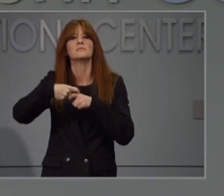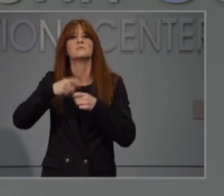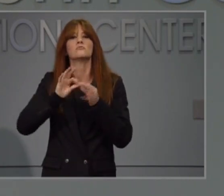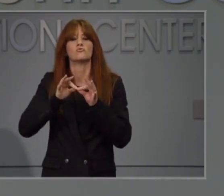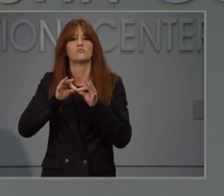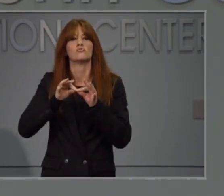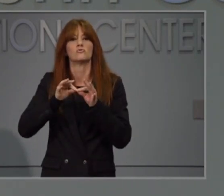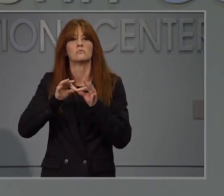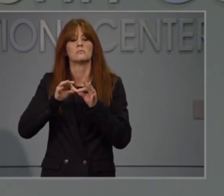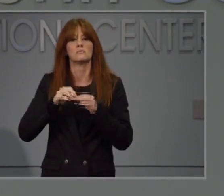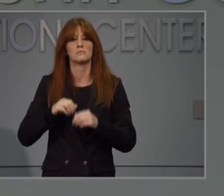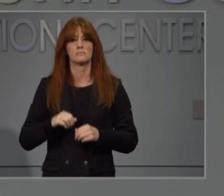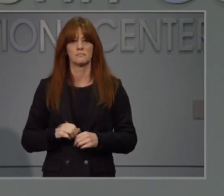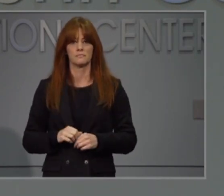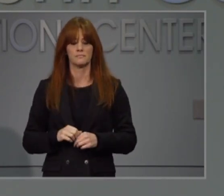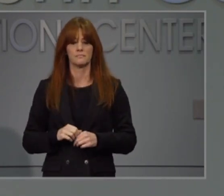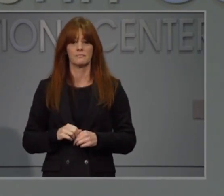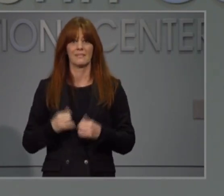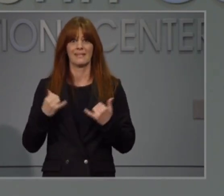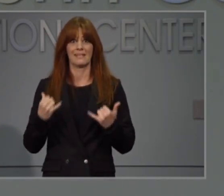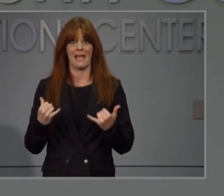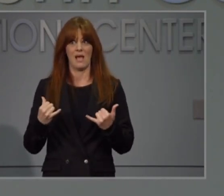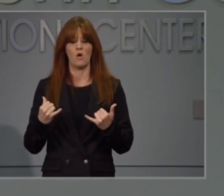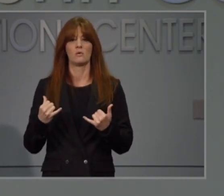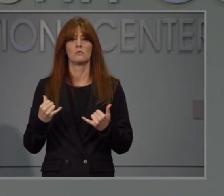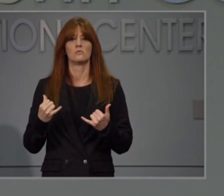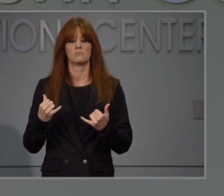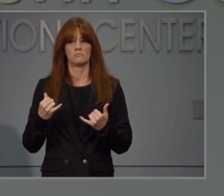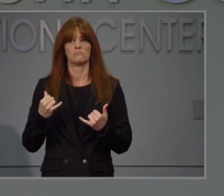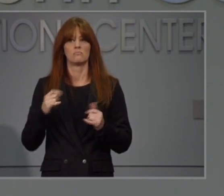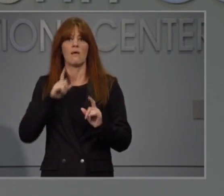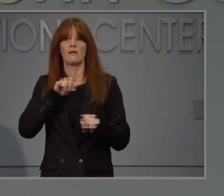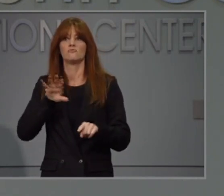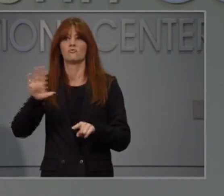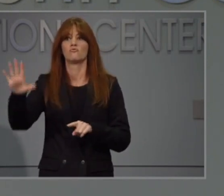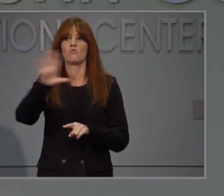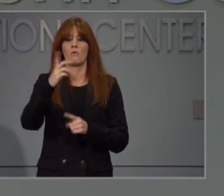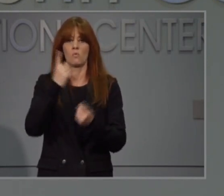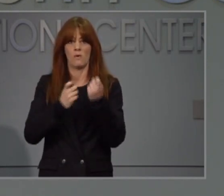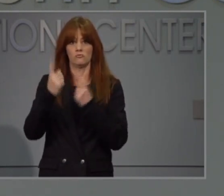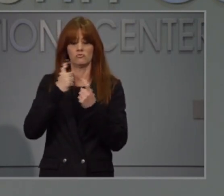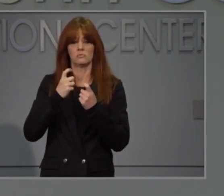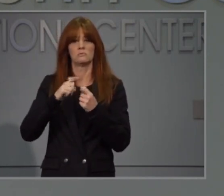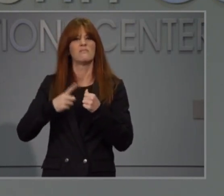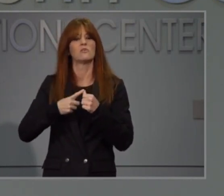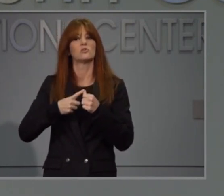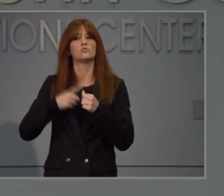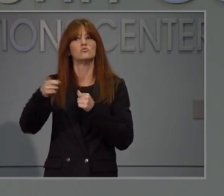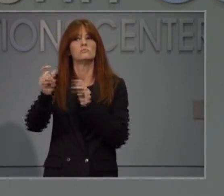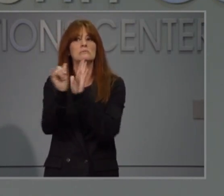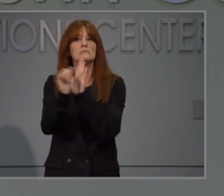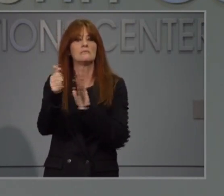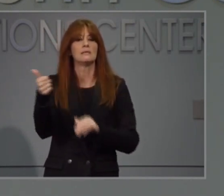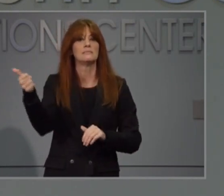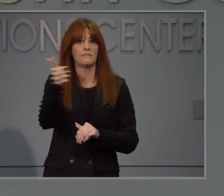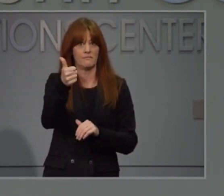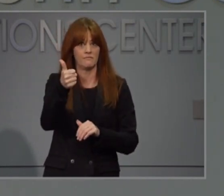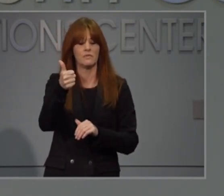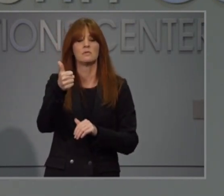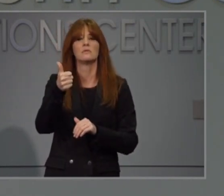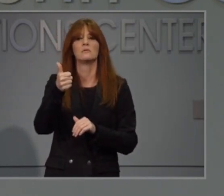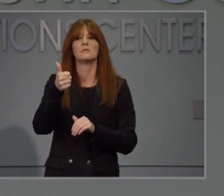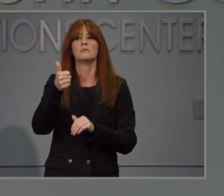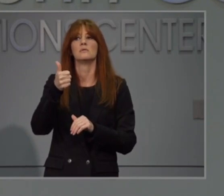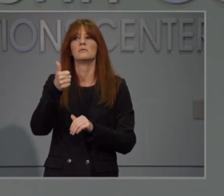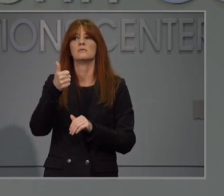interpreters. We're now going to take questions from the media. We'd ask you to identify yourself first and then